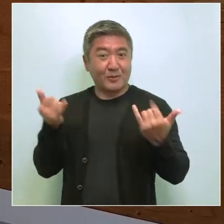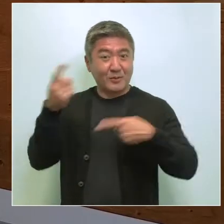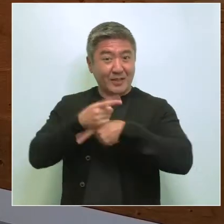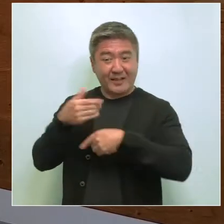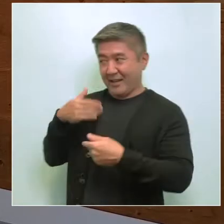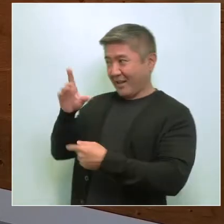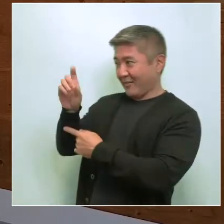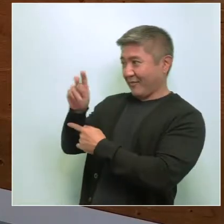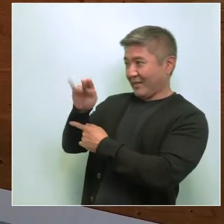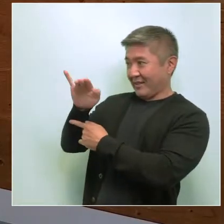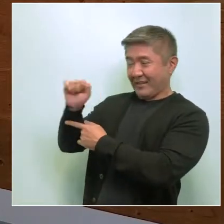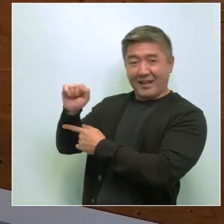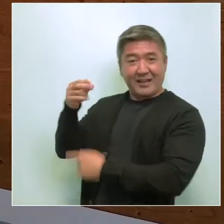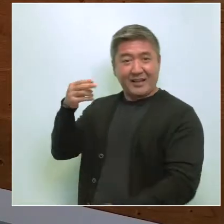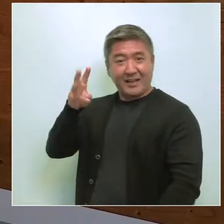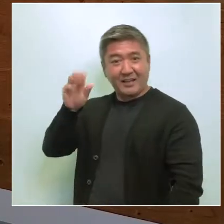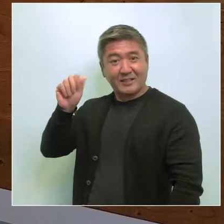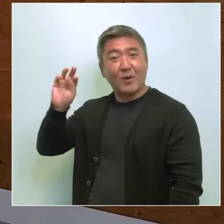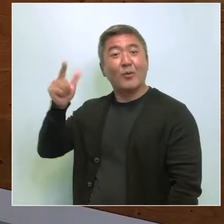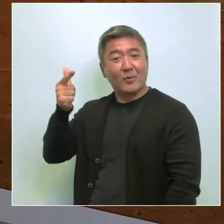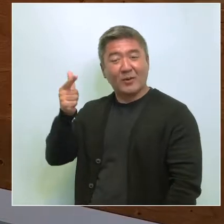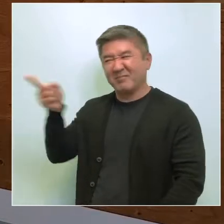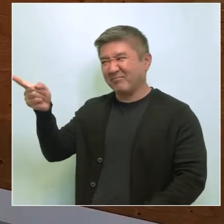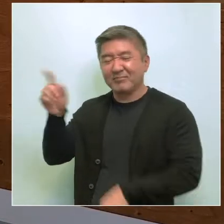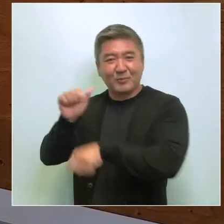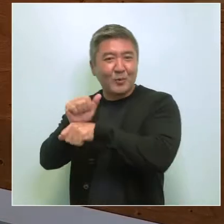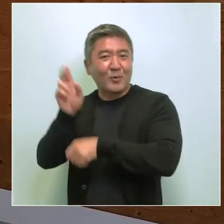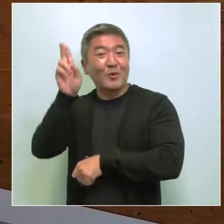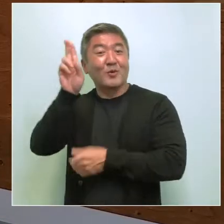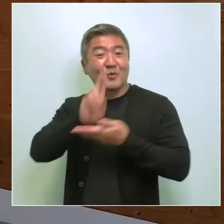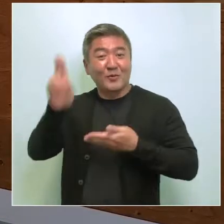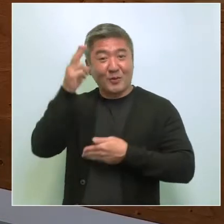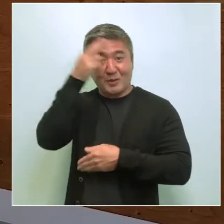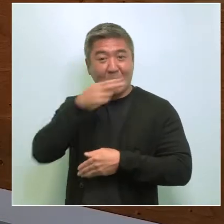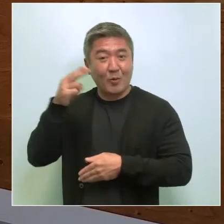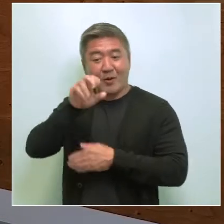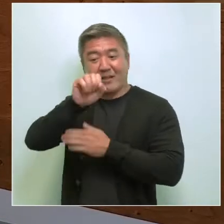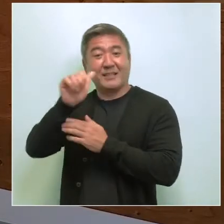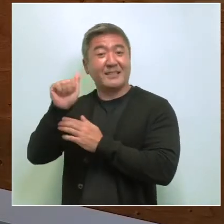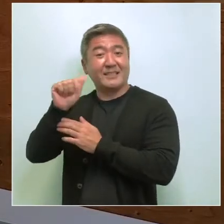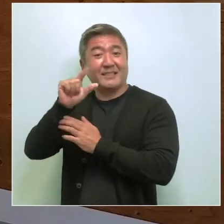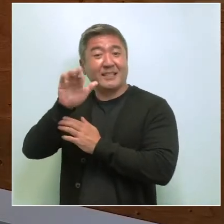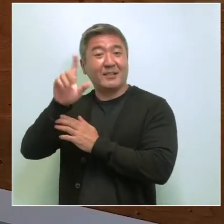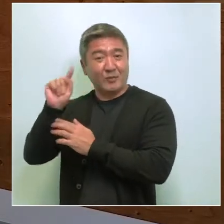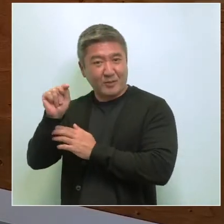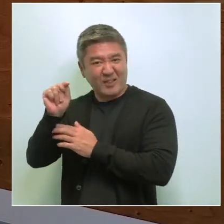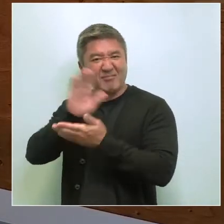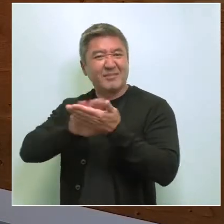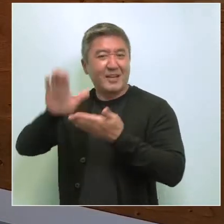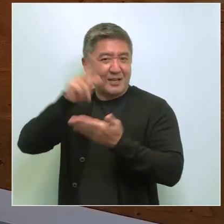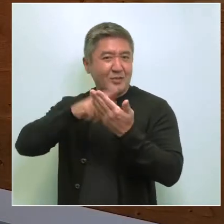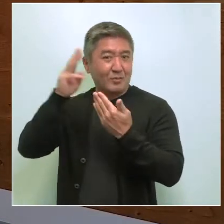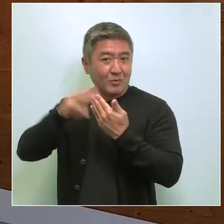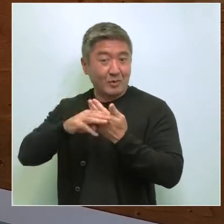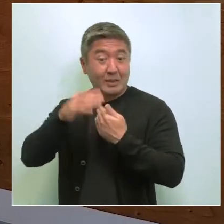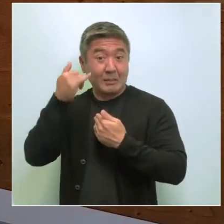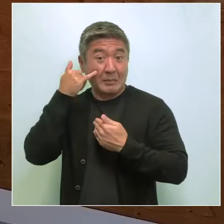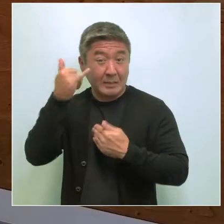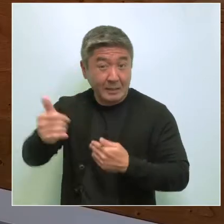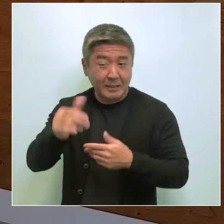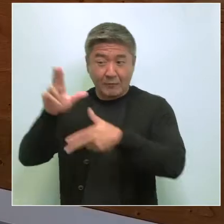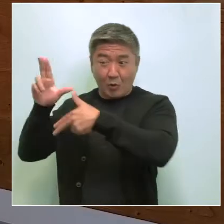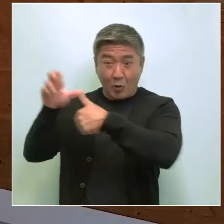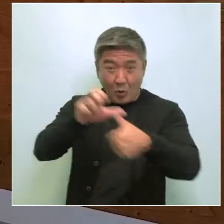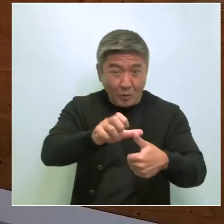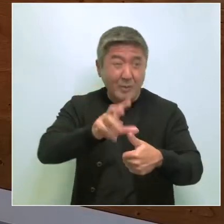Huang, who is with the University of Hawaii Sea Grant College program. During a natural disaster, the goal is to